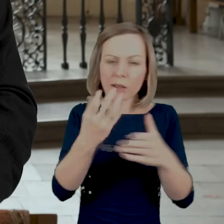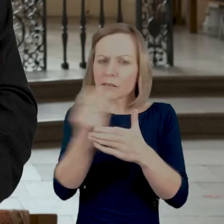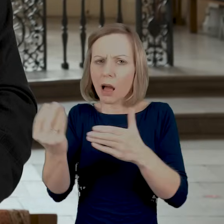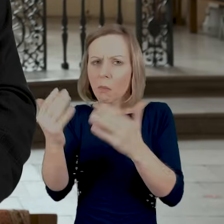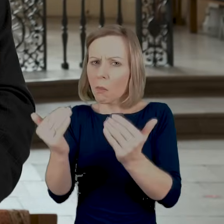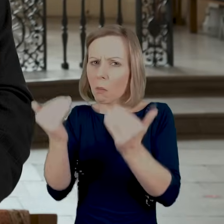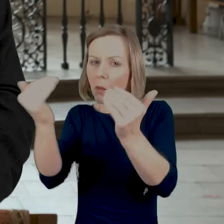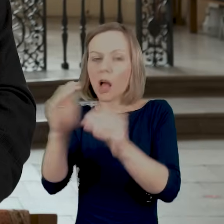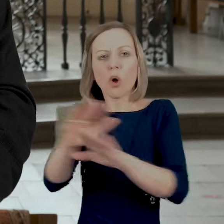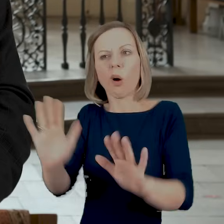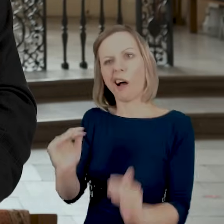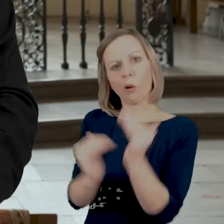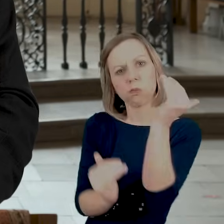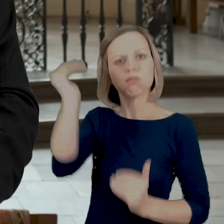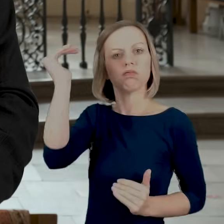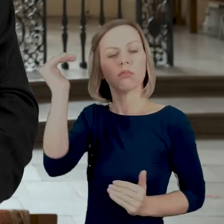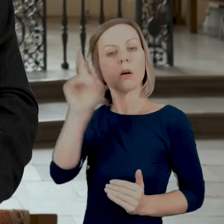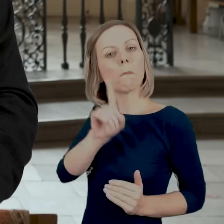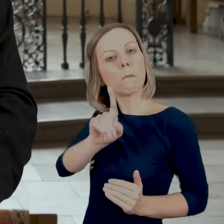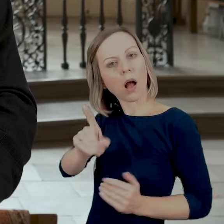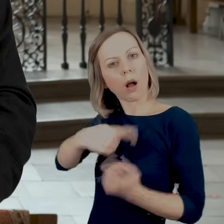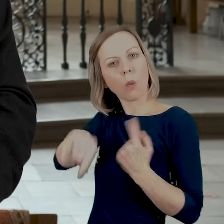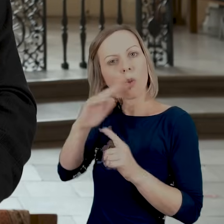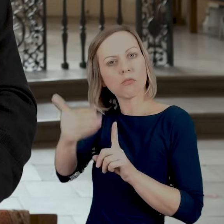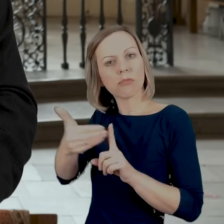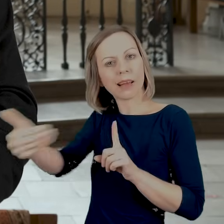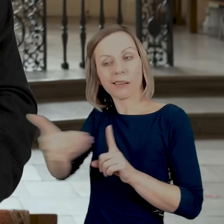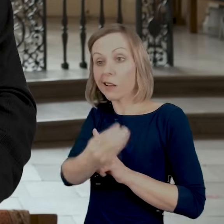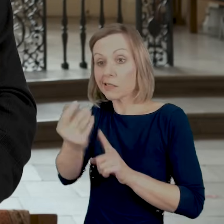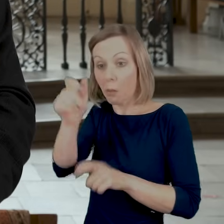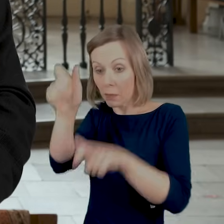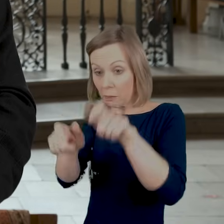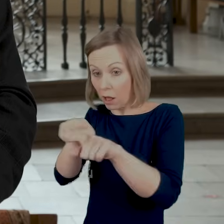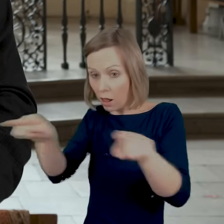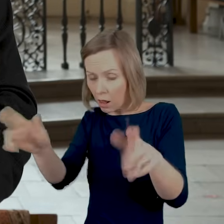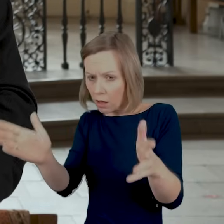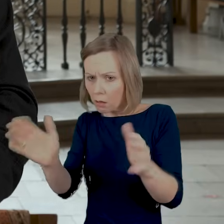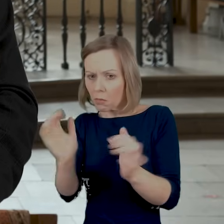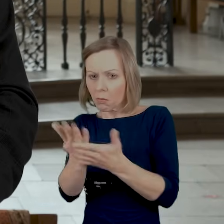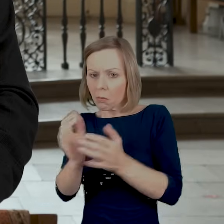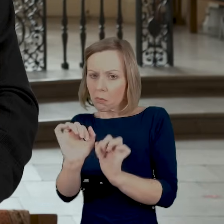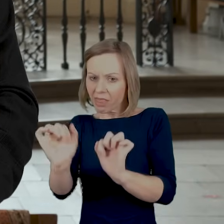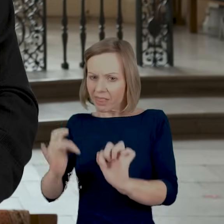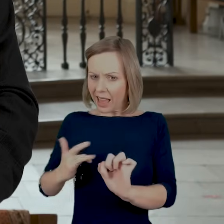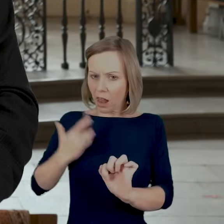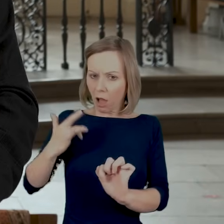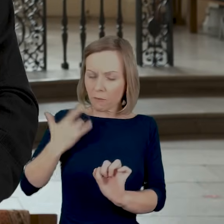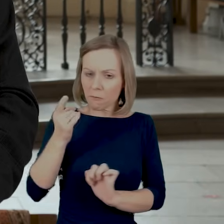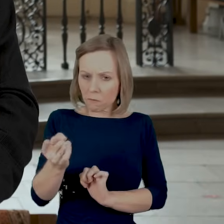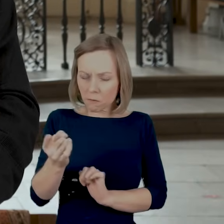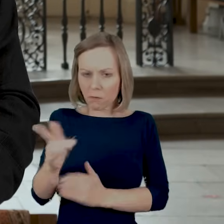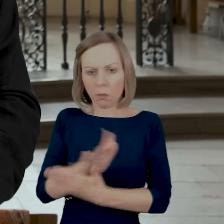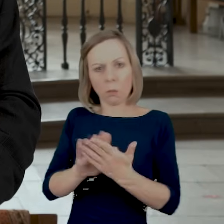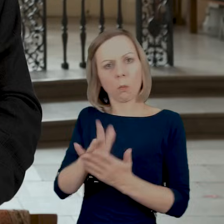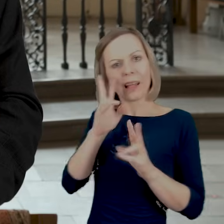between the equality of all God's people and the particularity of some. Without being elitist, All Saints reflects the recognition